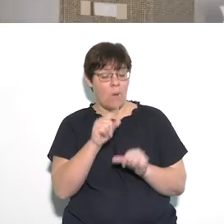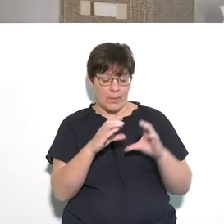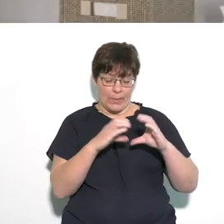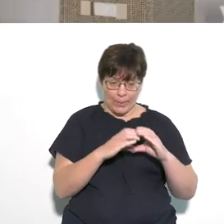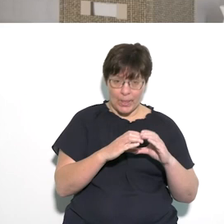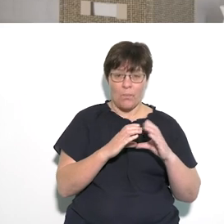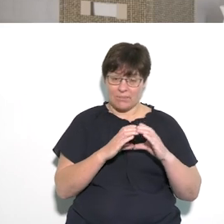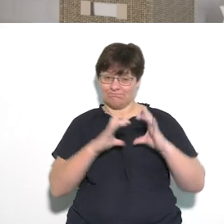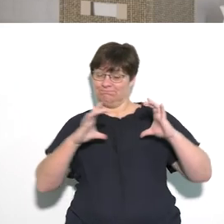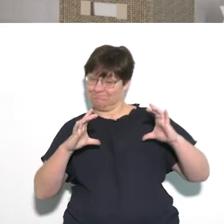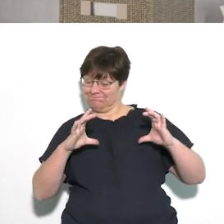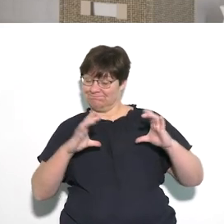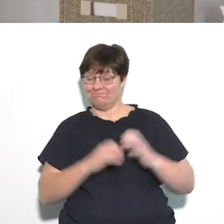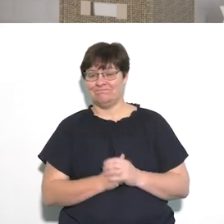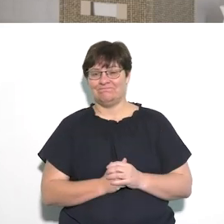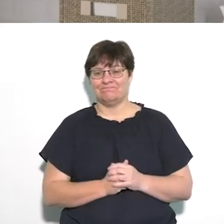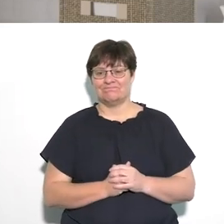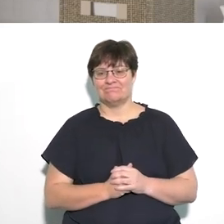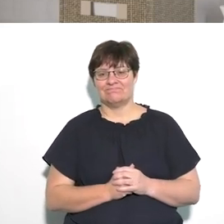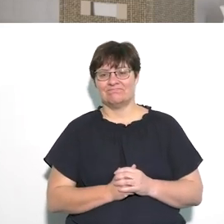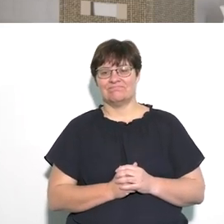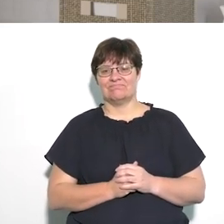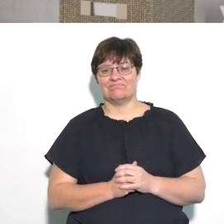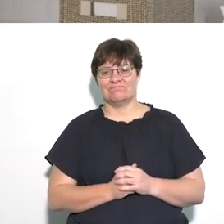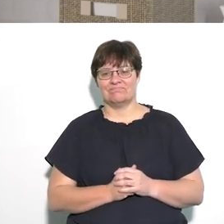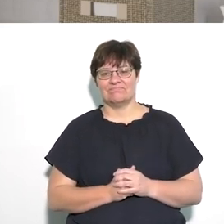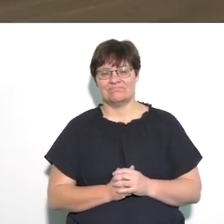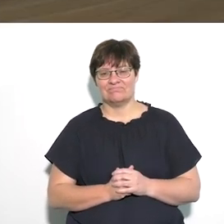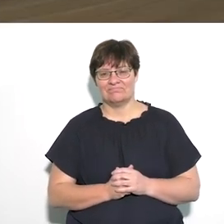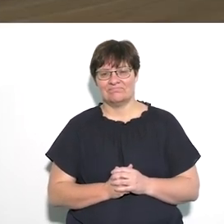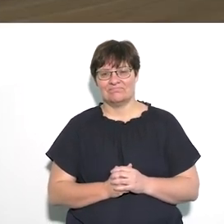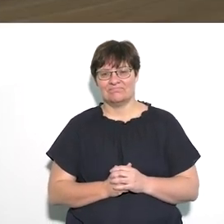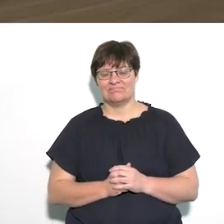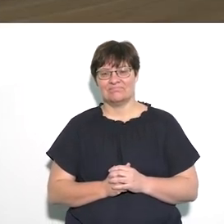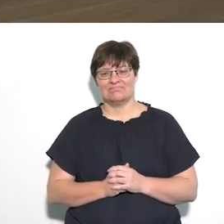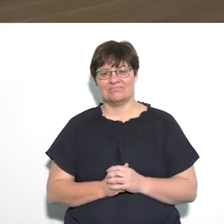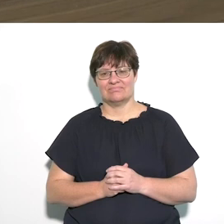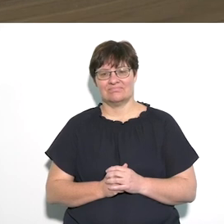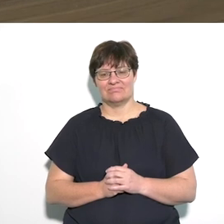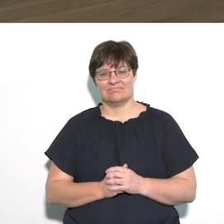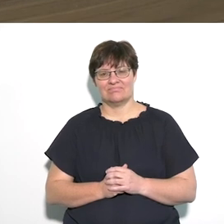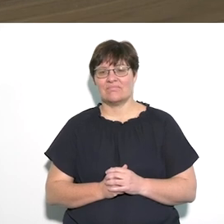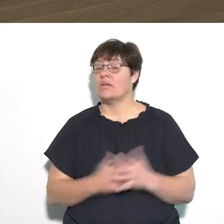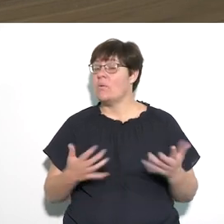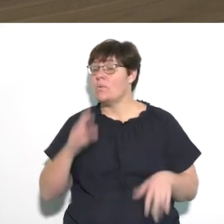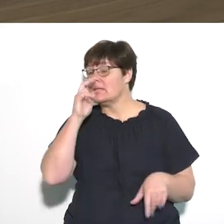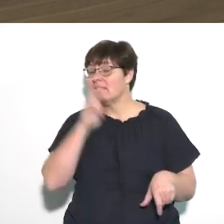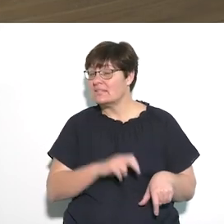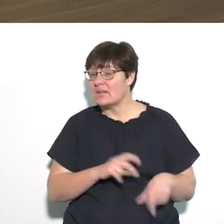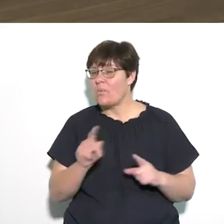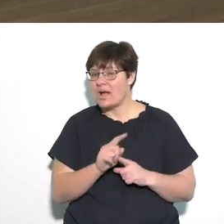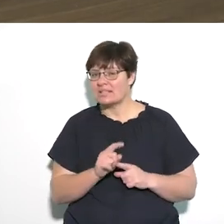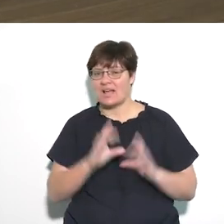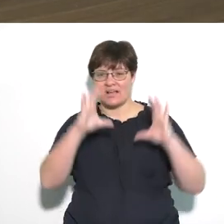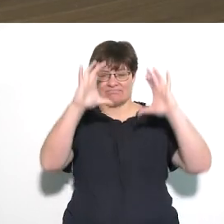I'm going to make sure that when I cut it out the second time, I'm going to cut a little more of my circle. What do I